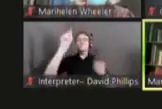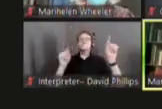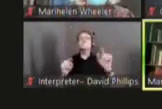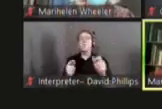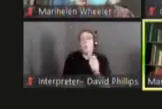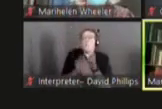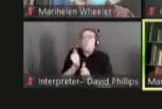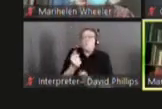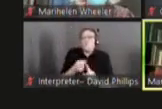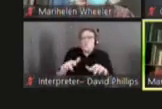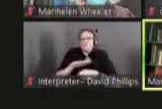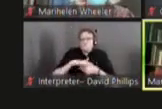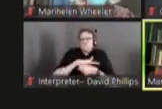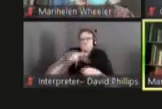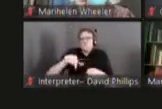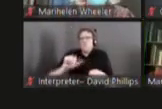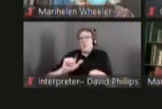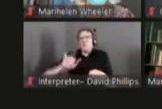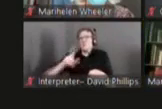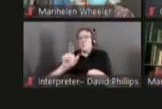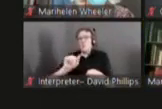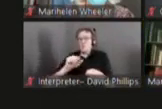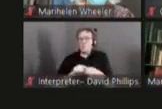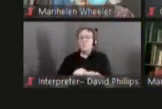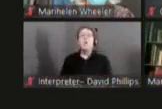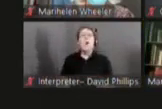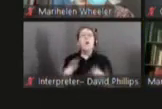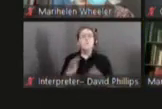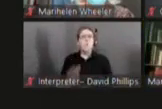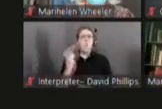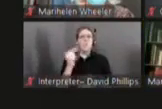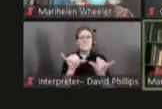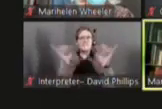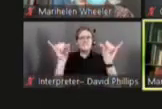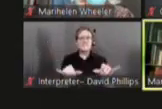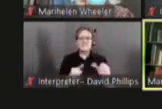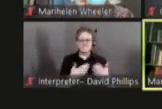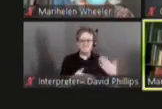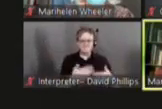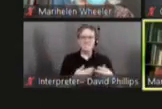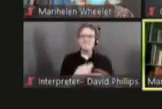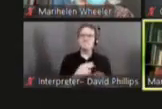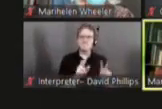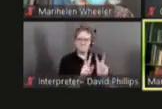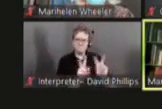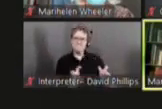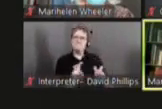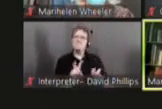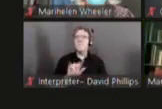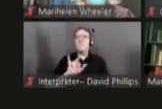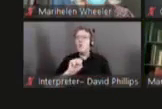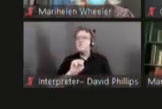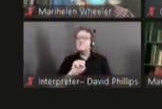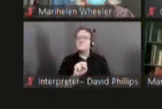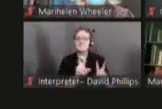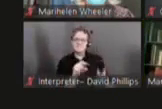Alachua. We have developed a very quick system to sequence the virus and to actually assess the variant